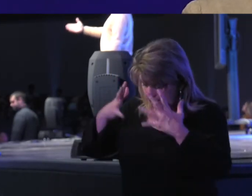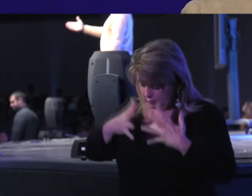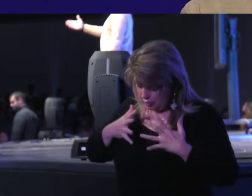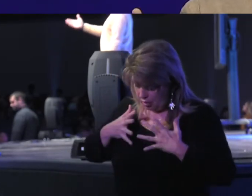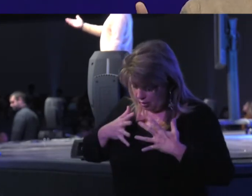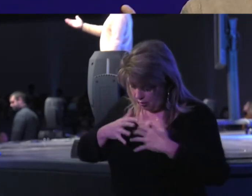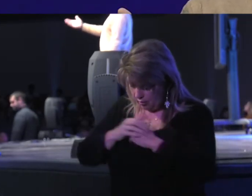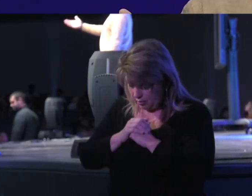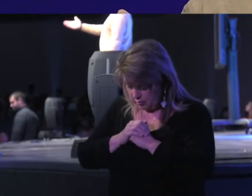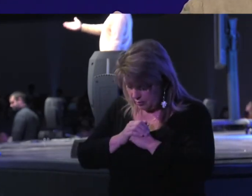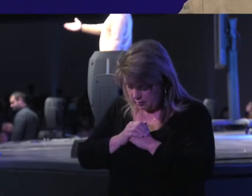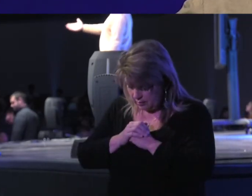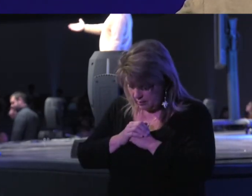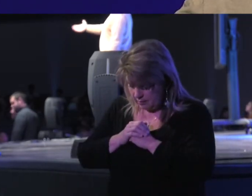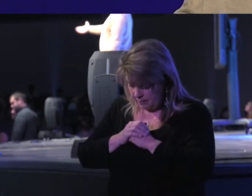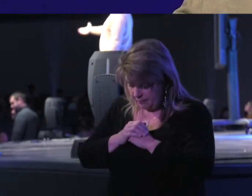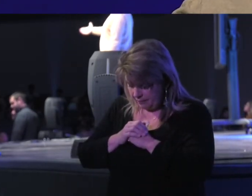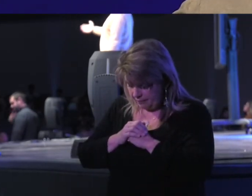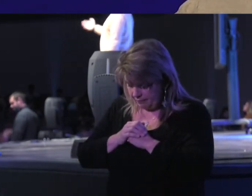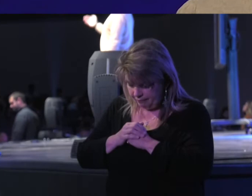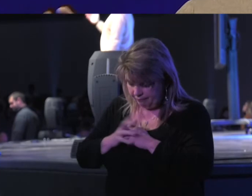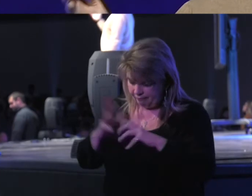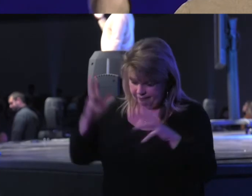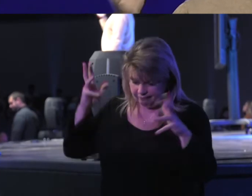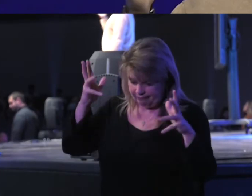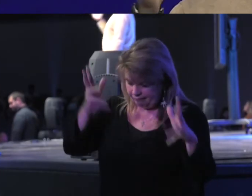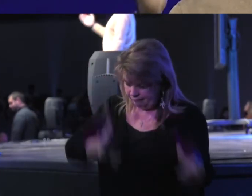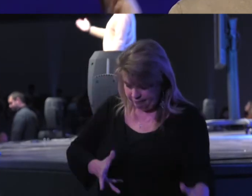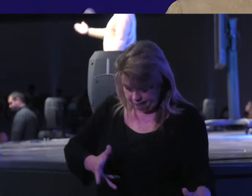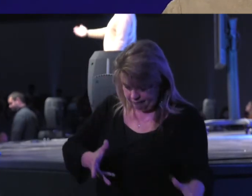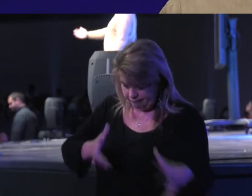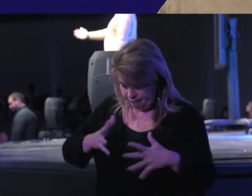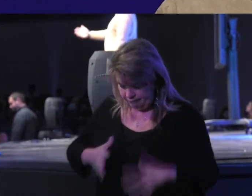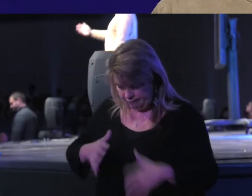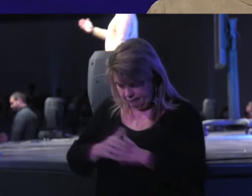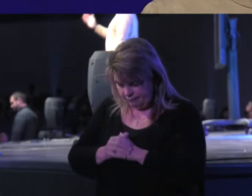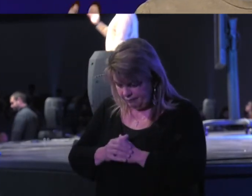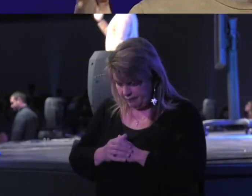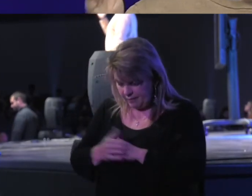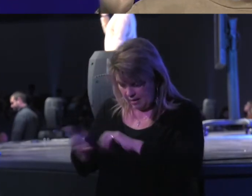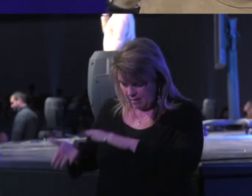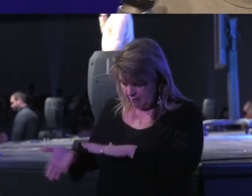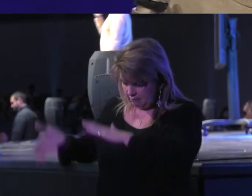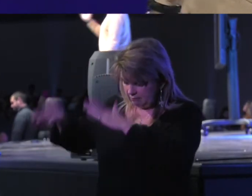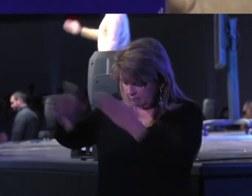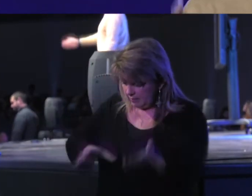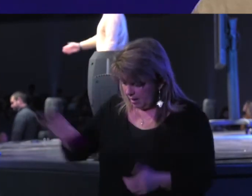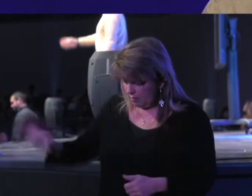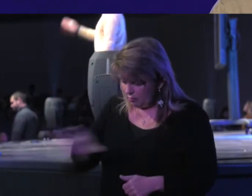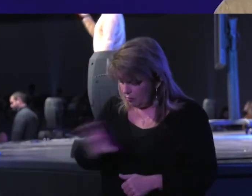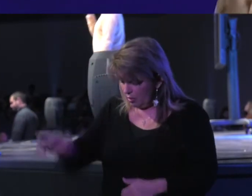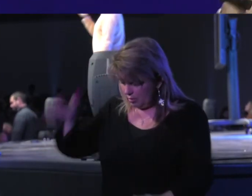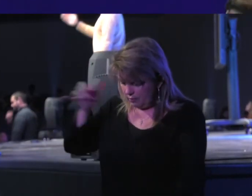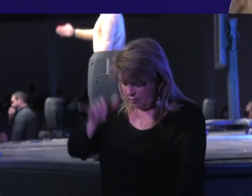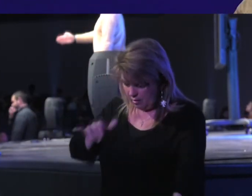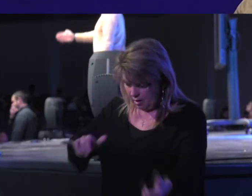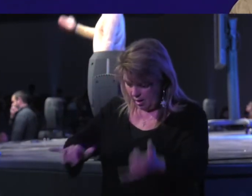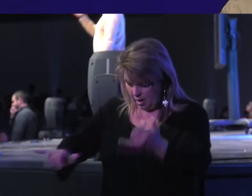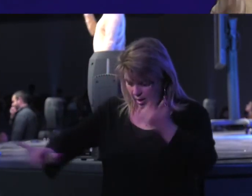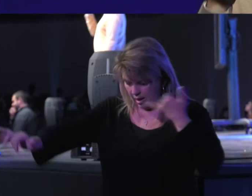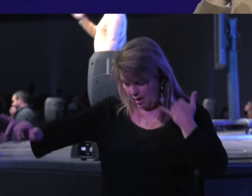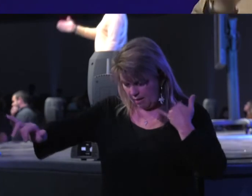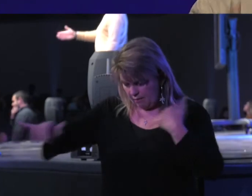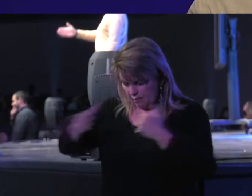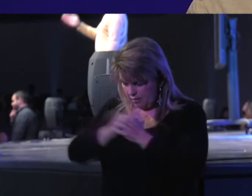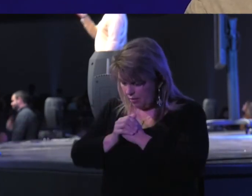sorrows, lay bare His body, shed His blood to forever